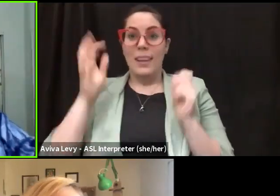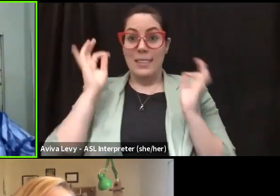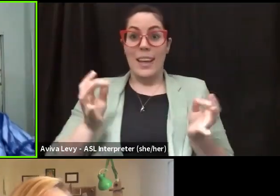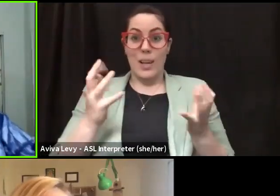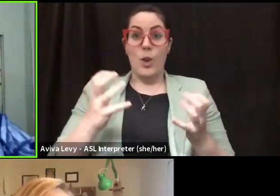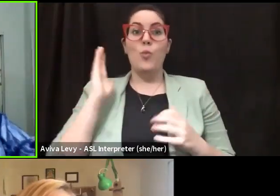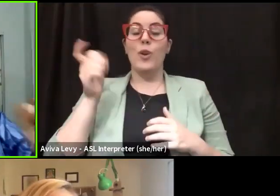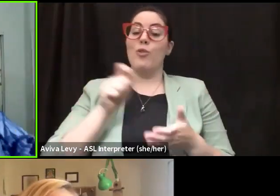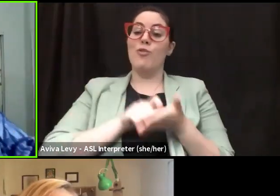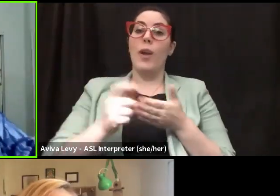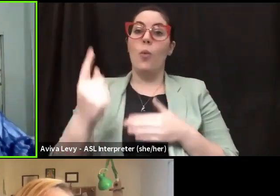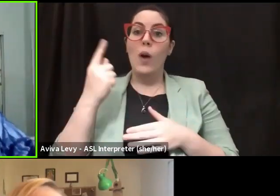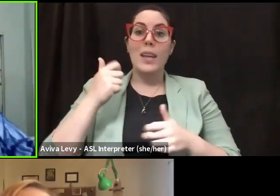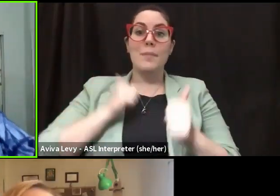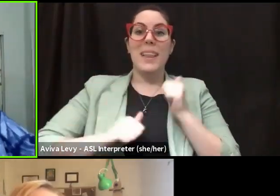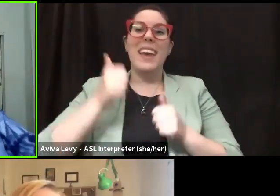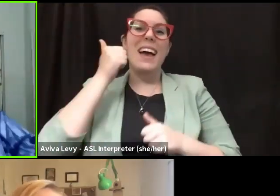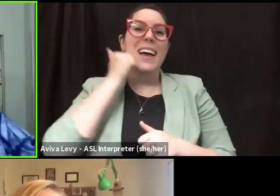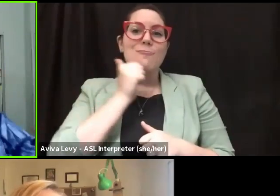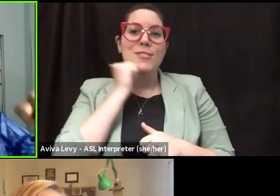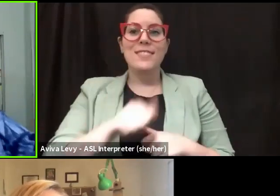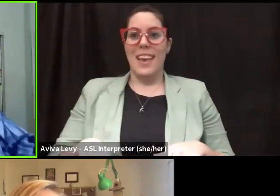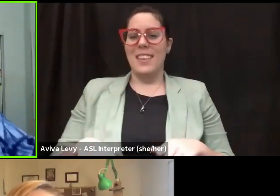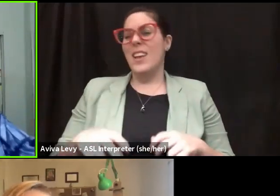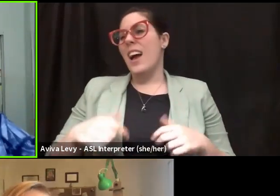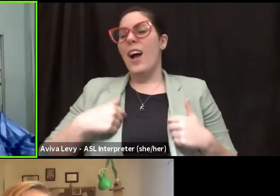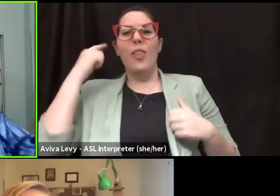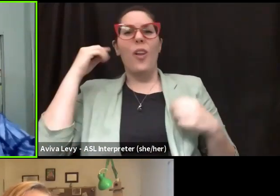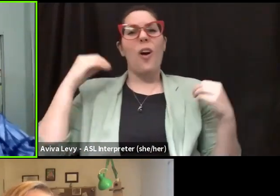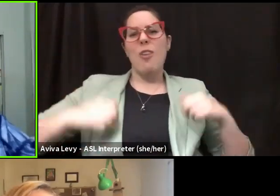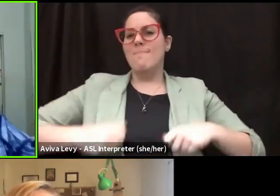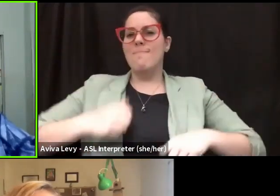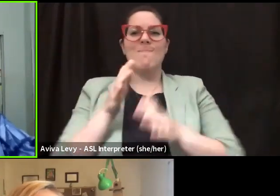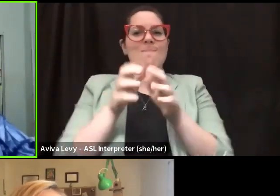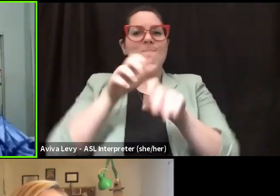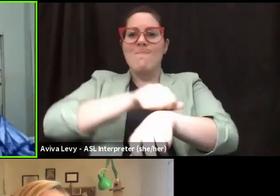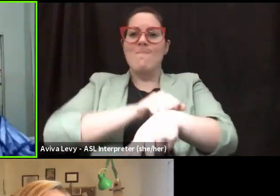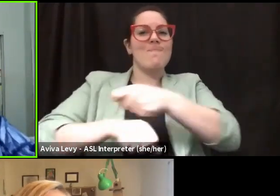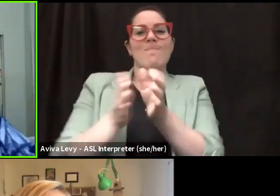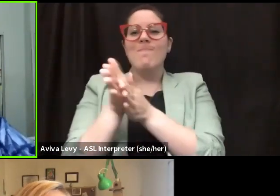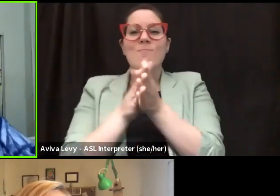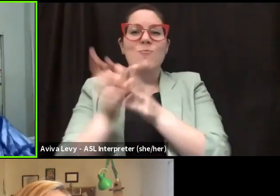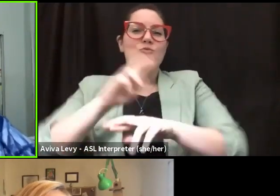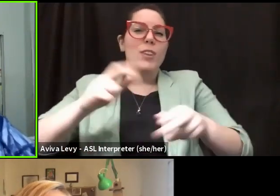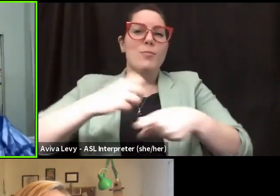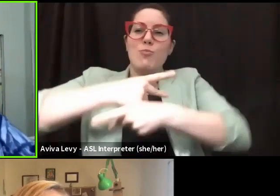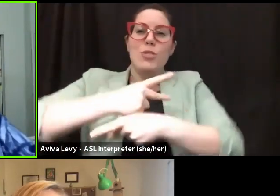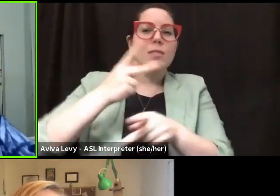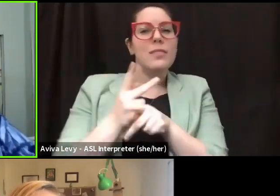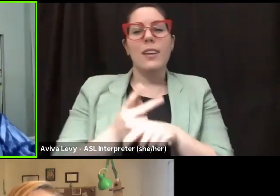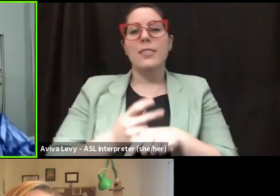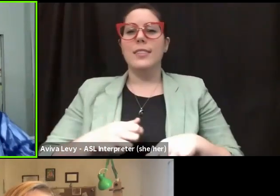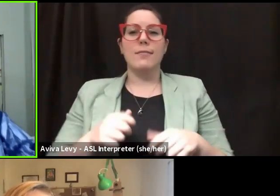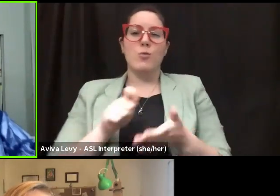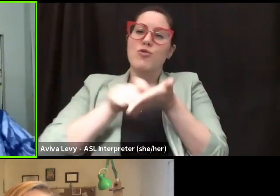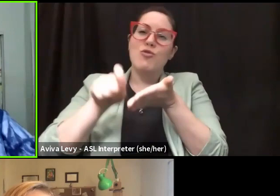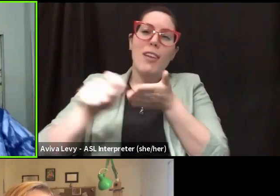day, the super efficient, I'm going to just crank out productivity and just be productive.